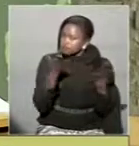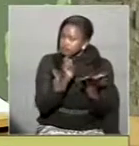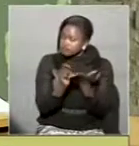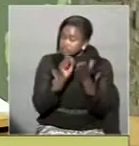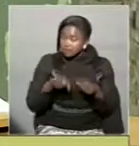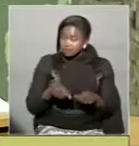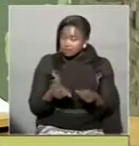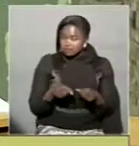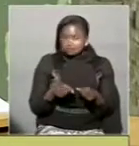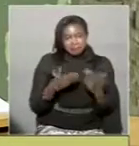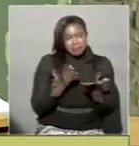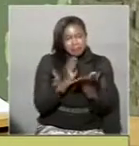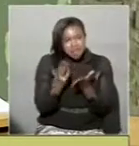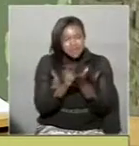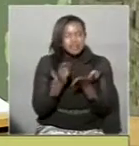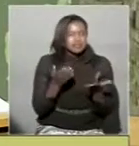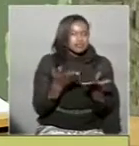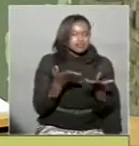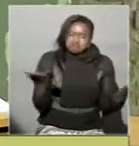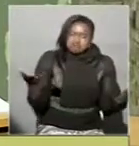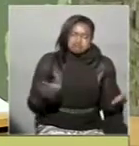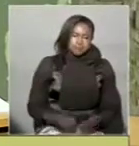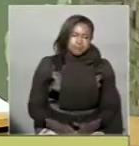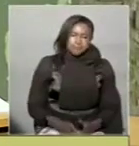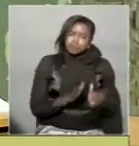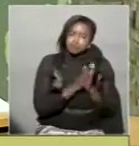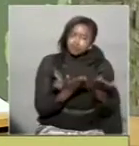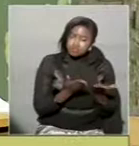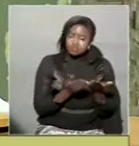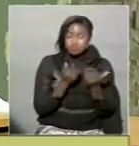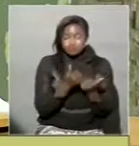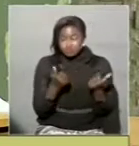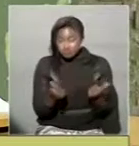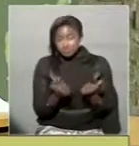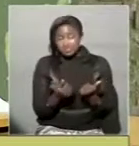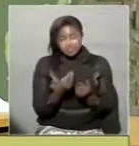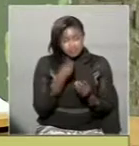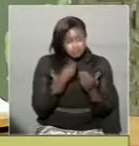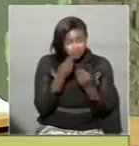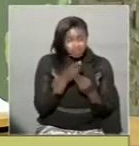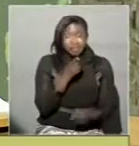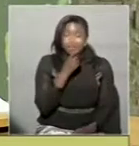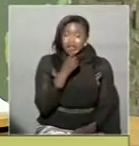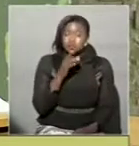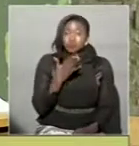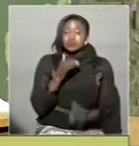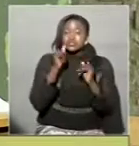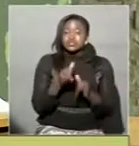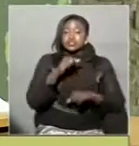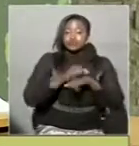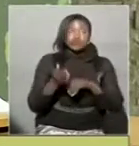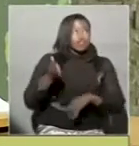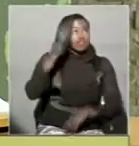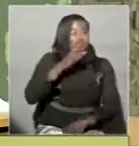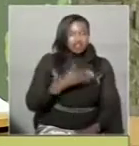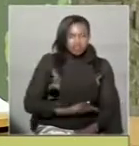teaches? Does he have the pens and pencils? Is this child fed or is he hungry? Is she healthy